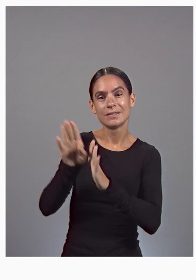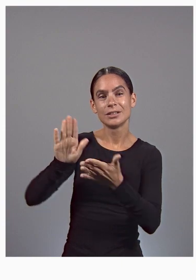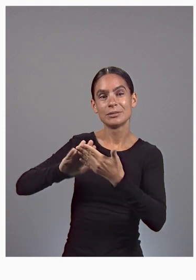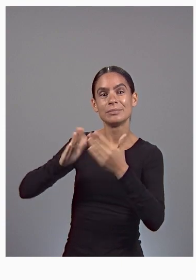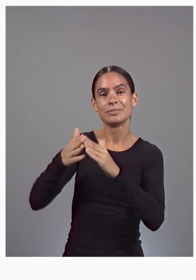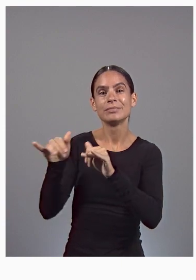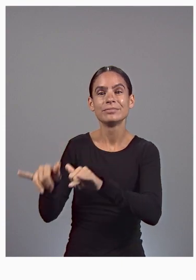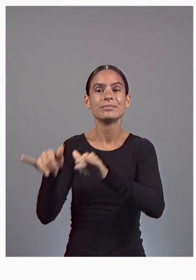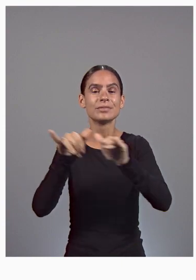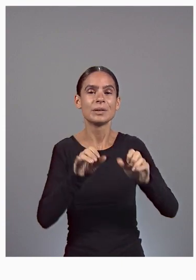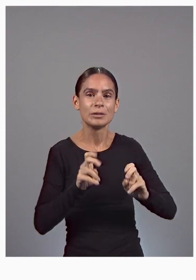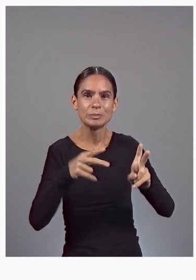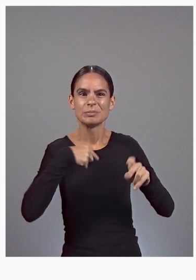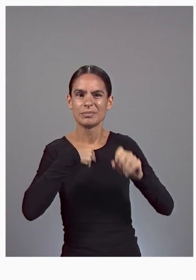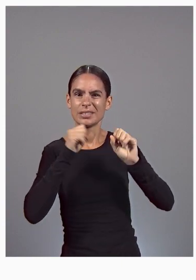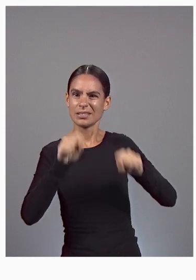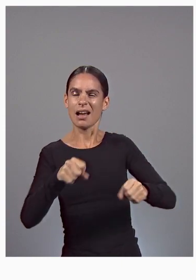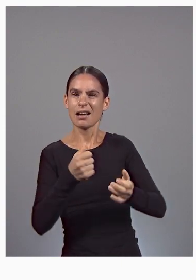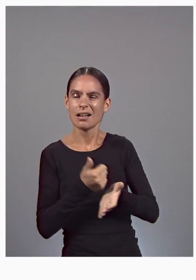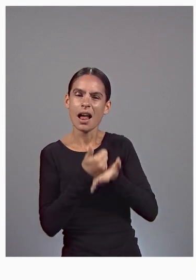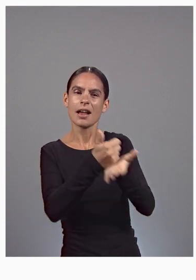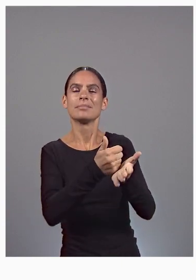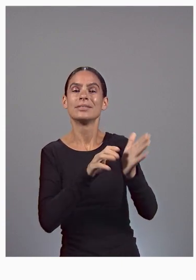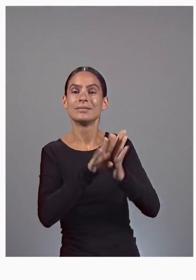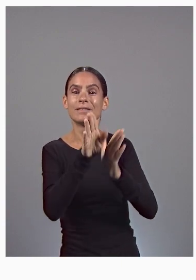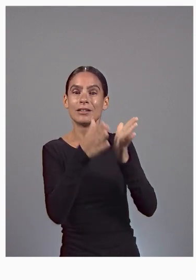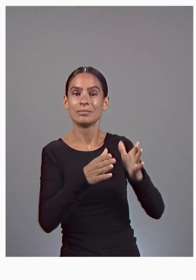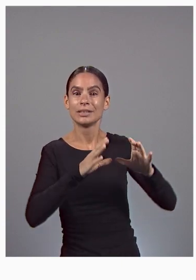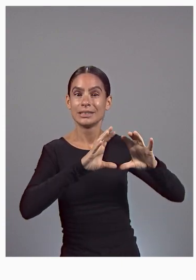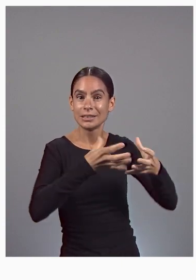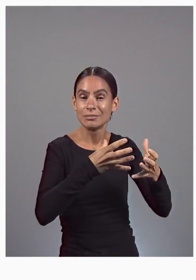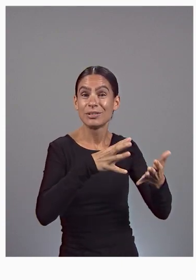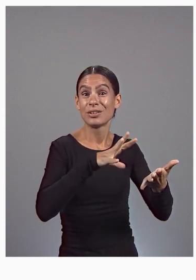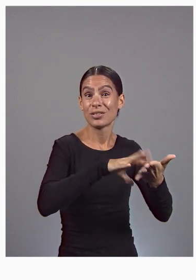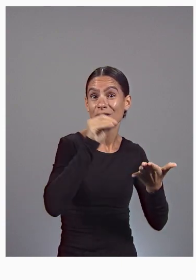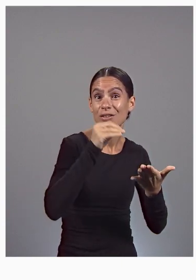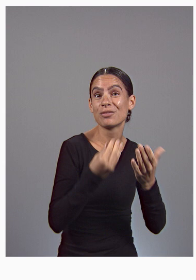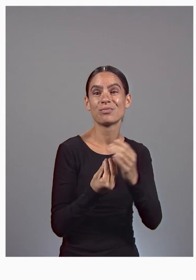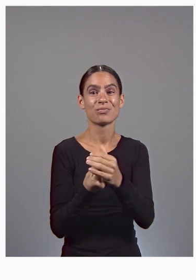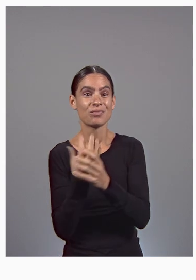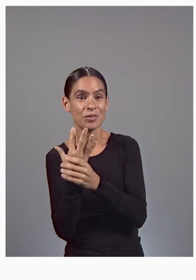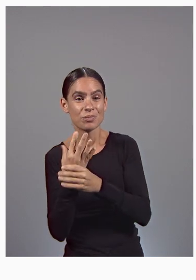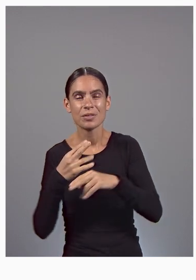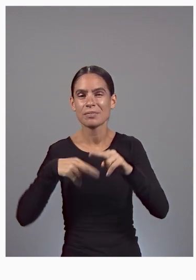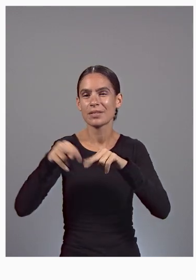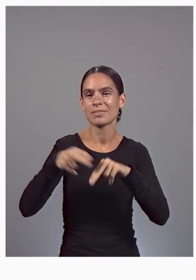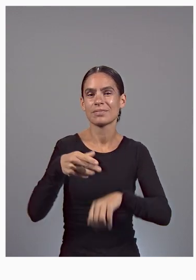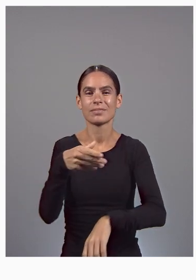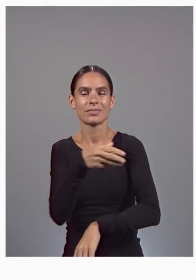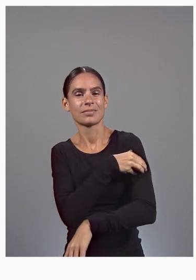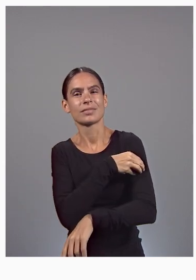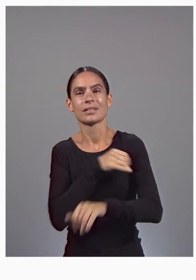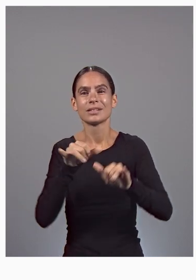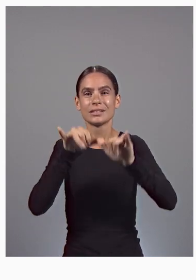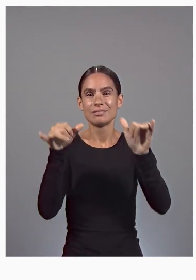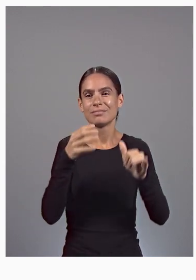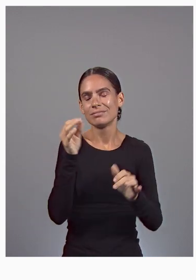to help developers learn, grow, and build powerful systems and engaging